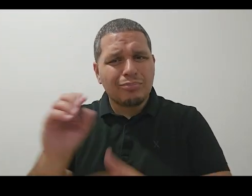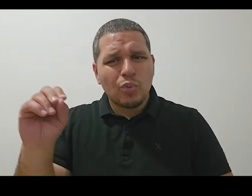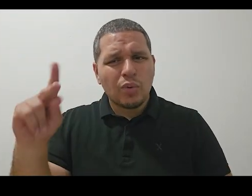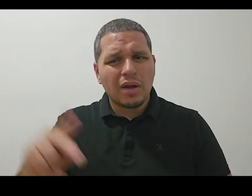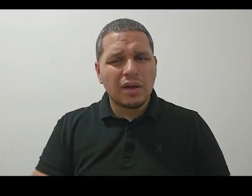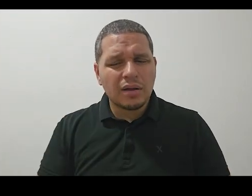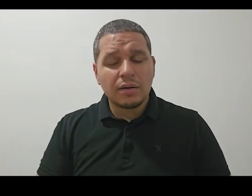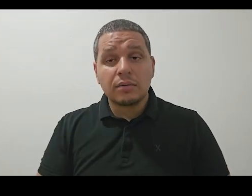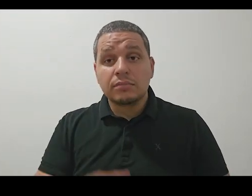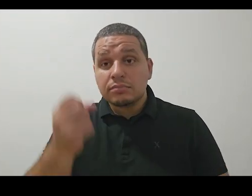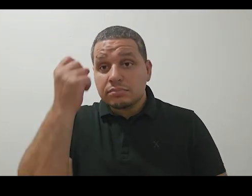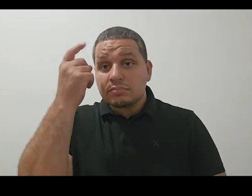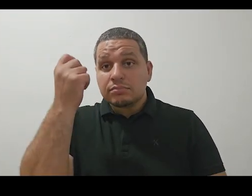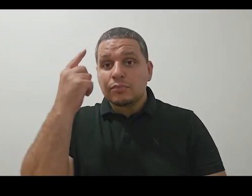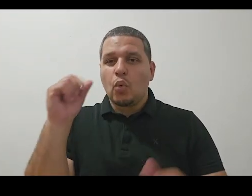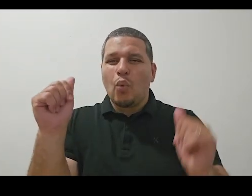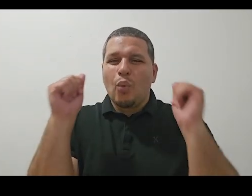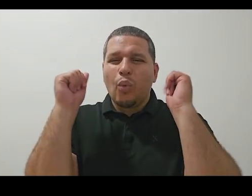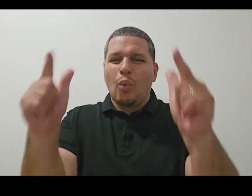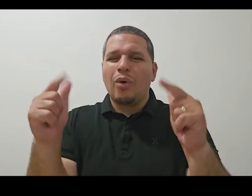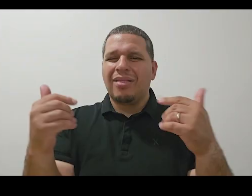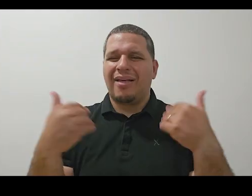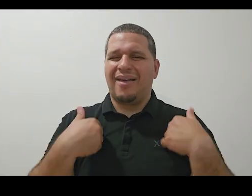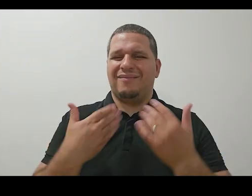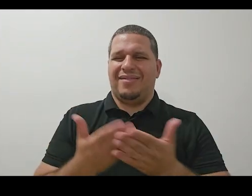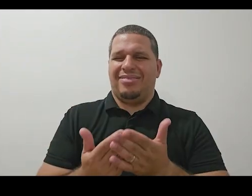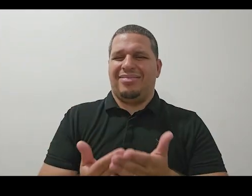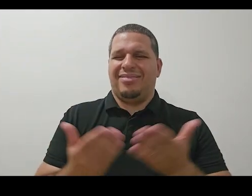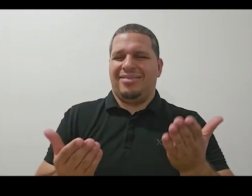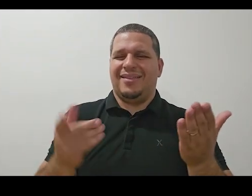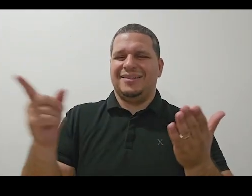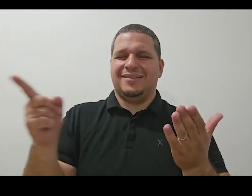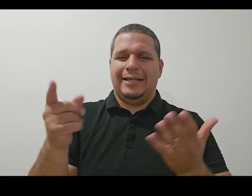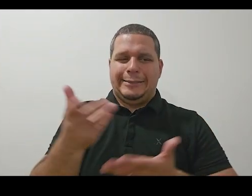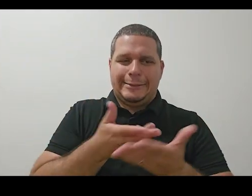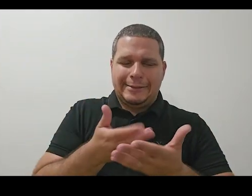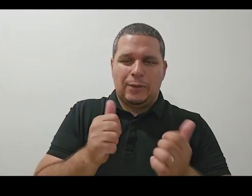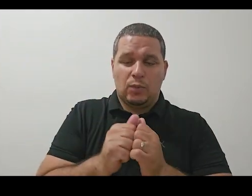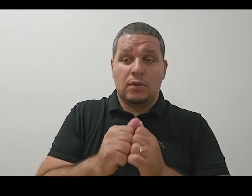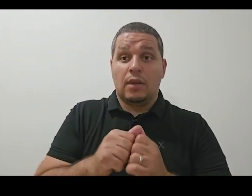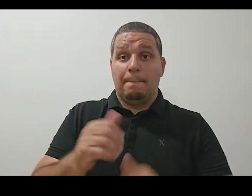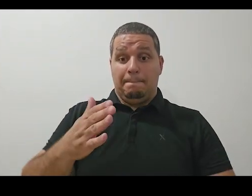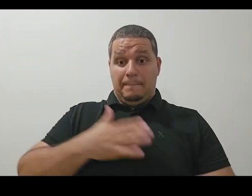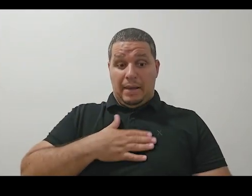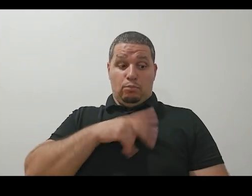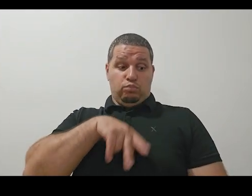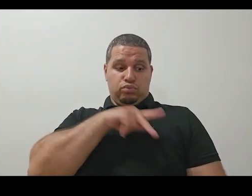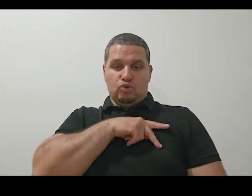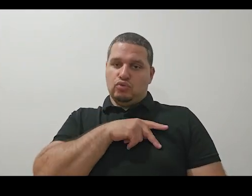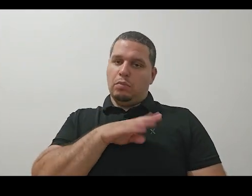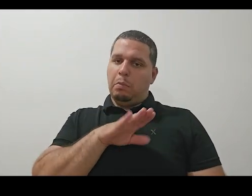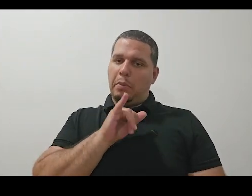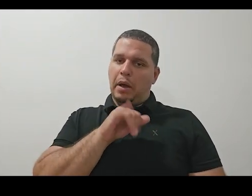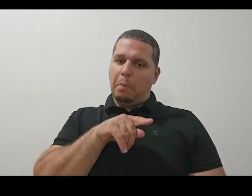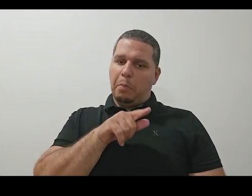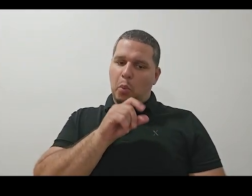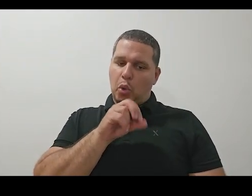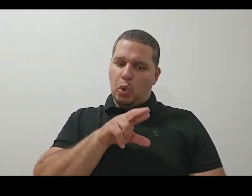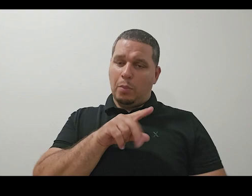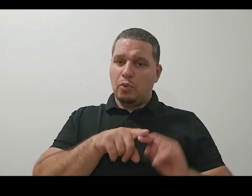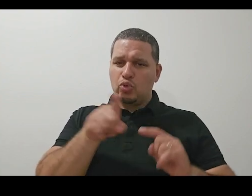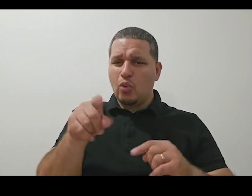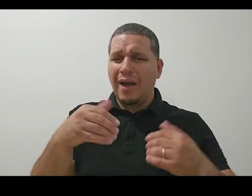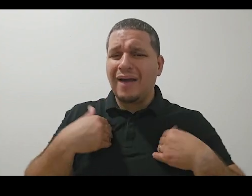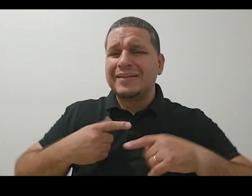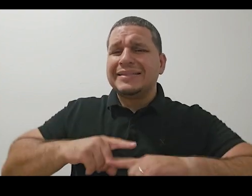that everybody has some stuff that they're dealing with in their life. This is just something that I have to over. We're all overcomers. We're all dealing